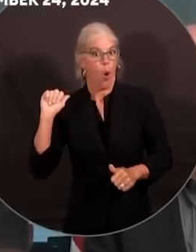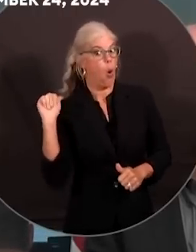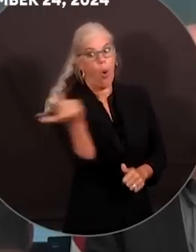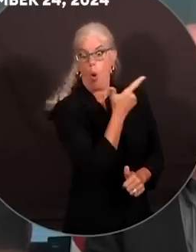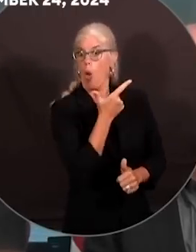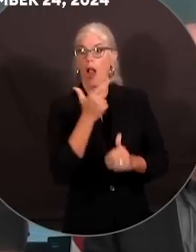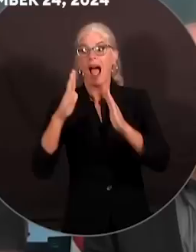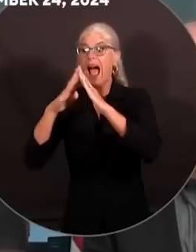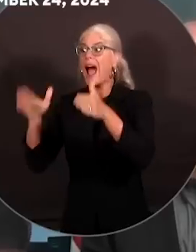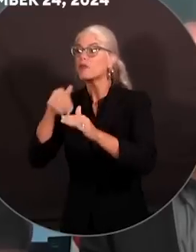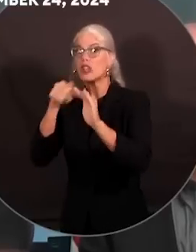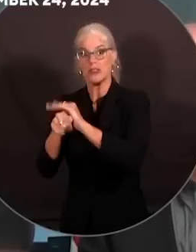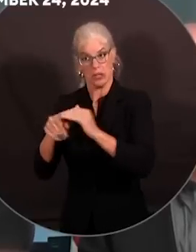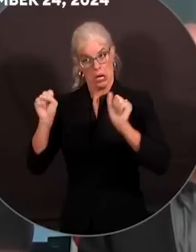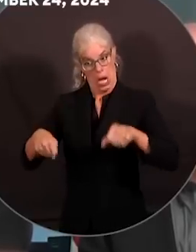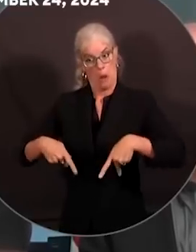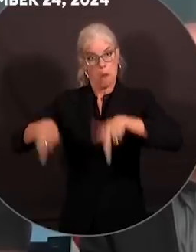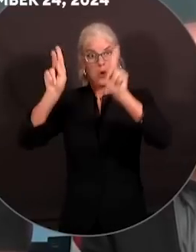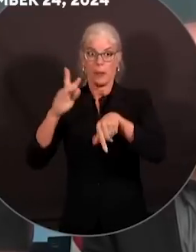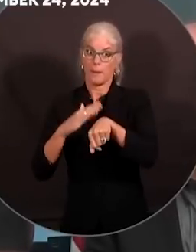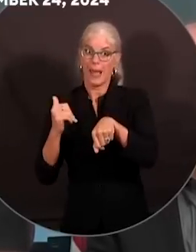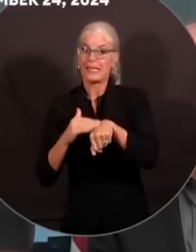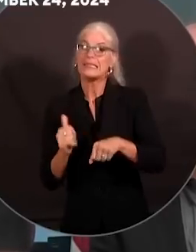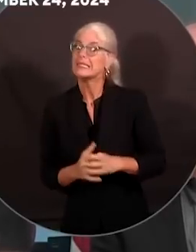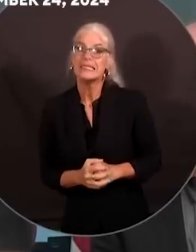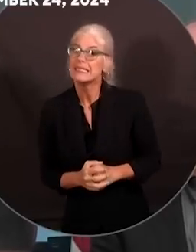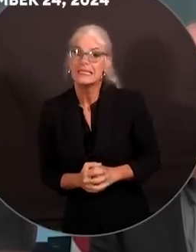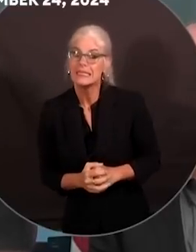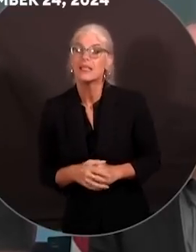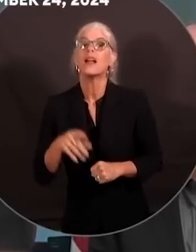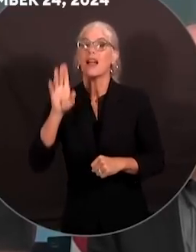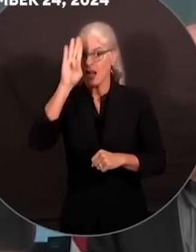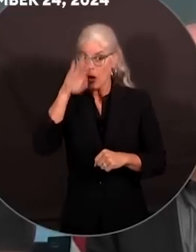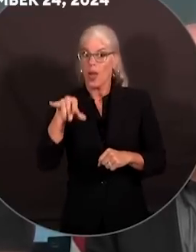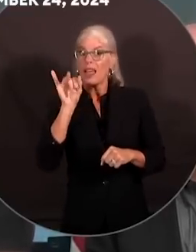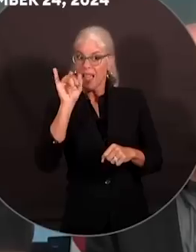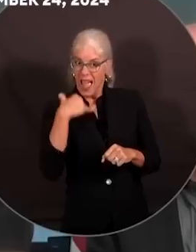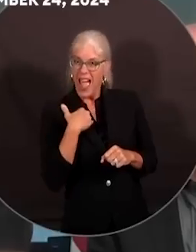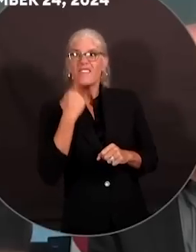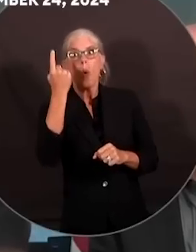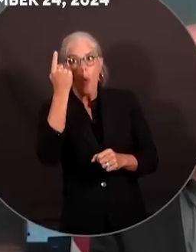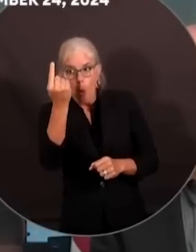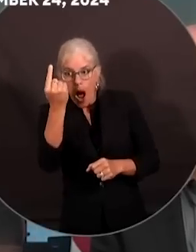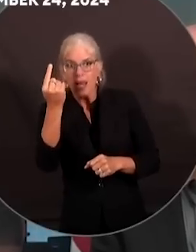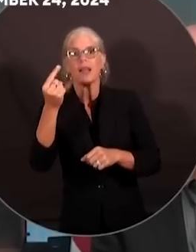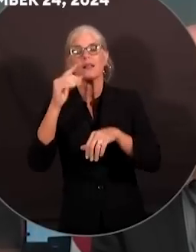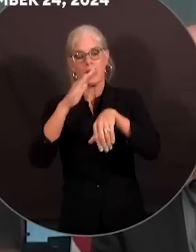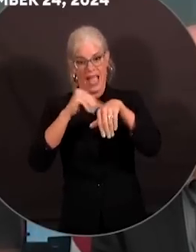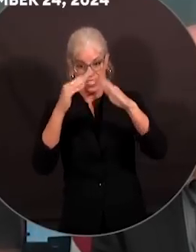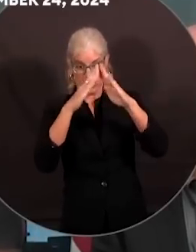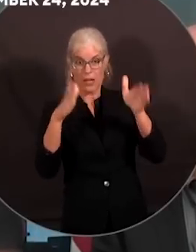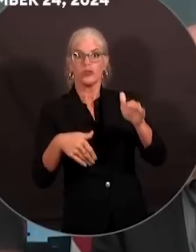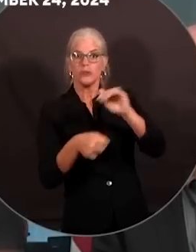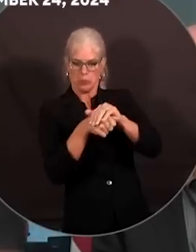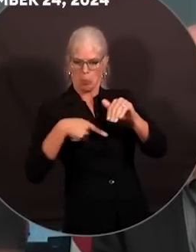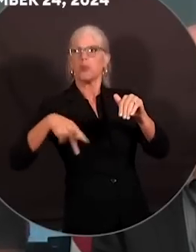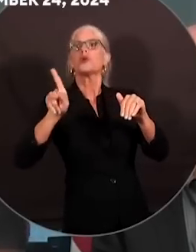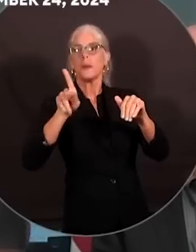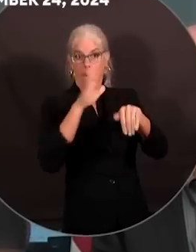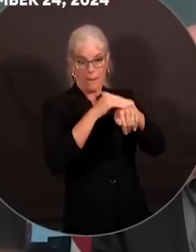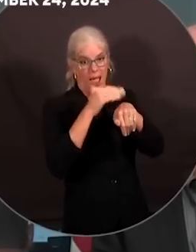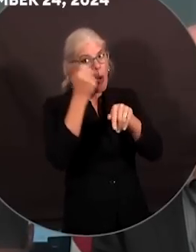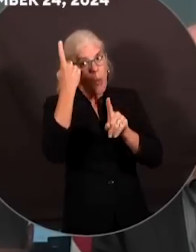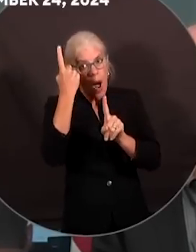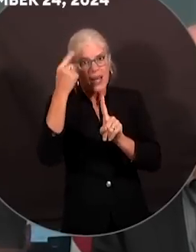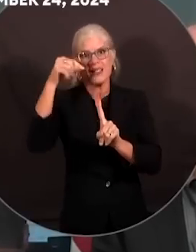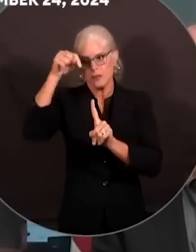every county is going to have at least one pet-friendly shelter, so please take advantage of that. Call ahead online to make sure